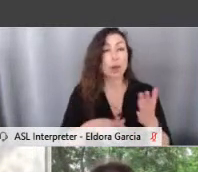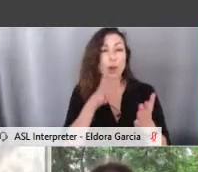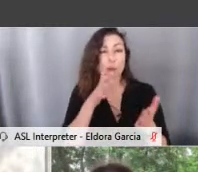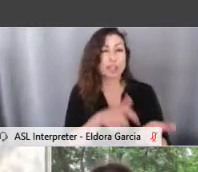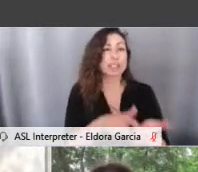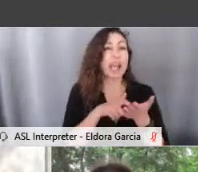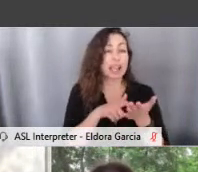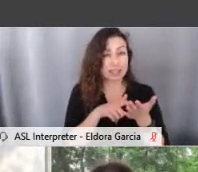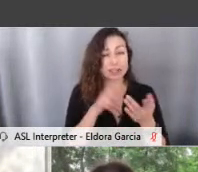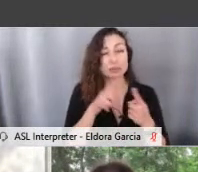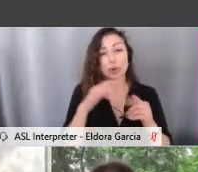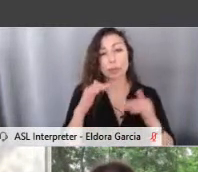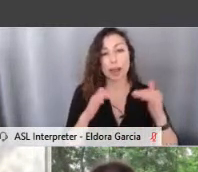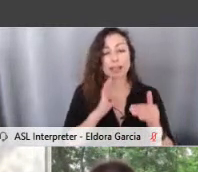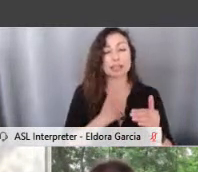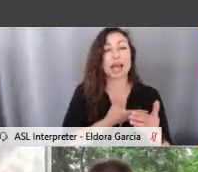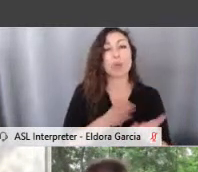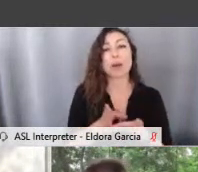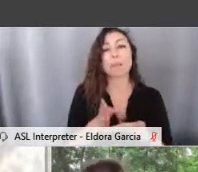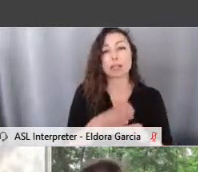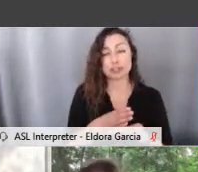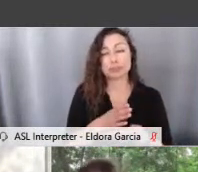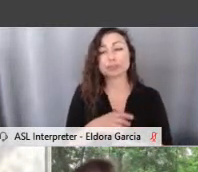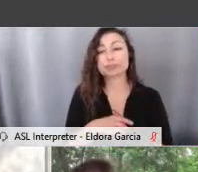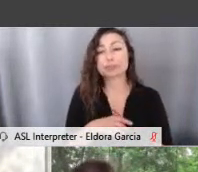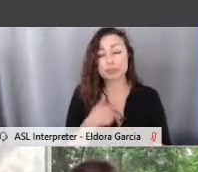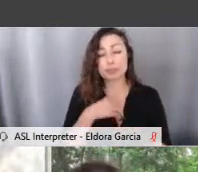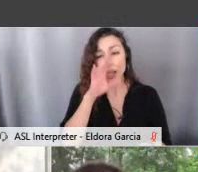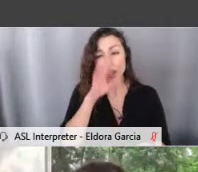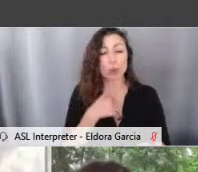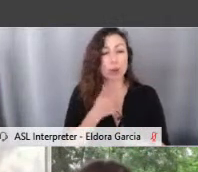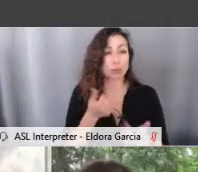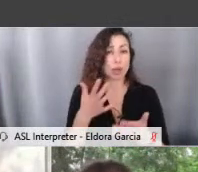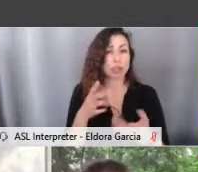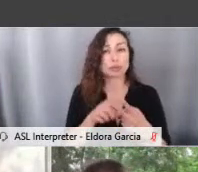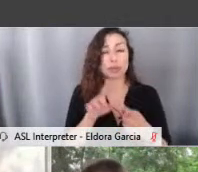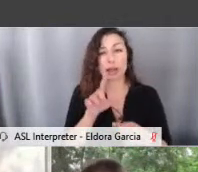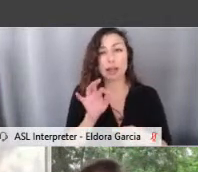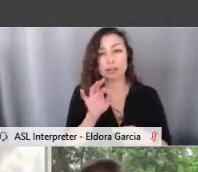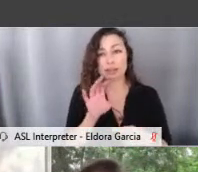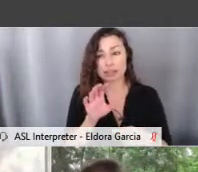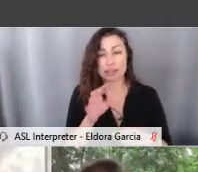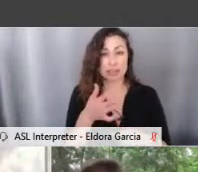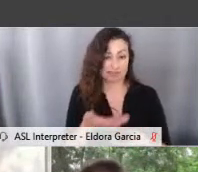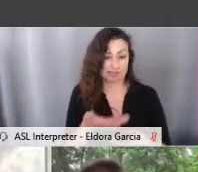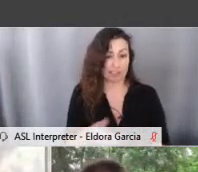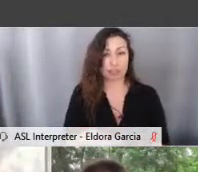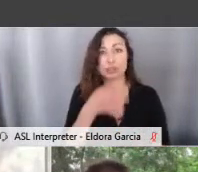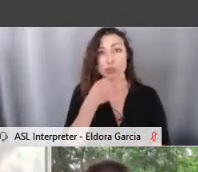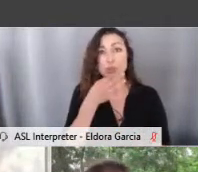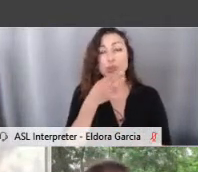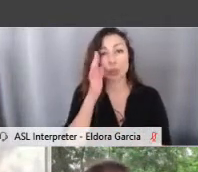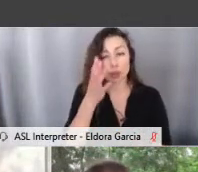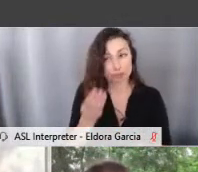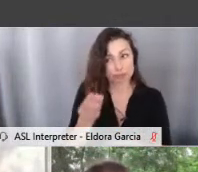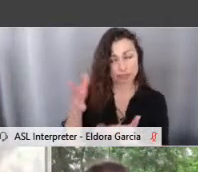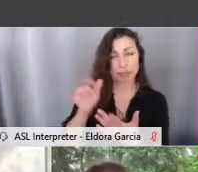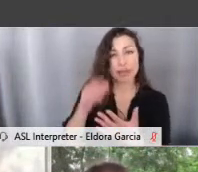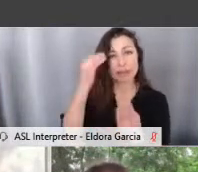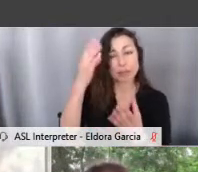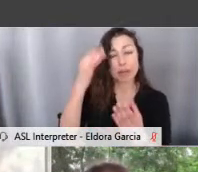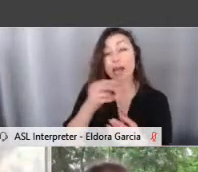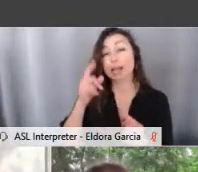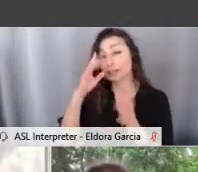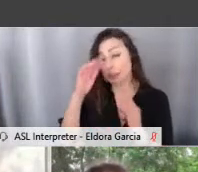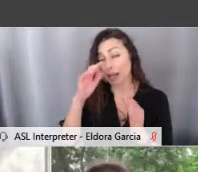take to balance our budget. So I know we're presenting to LFC here pretty soon, and expect to